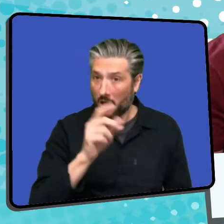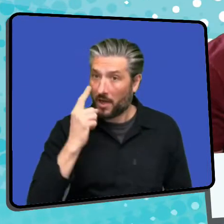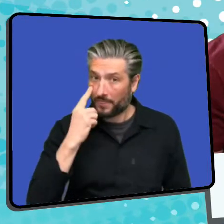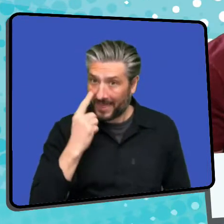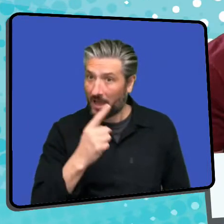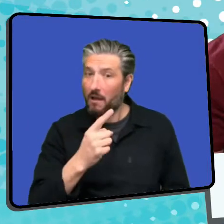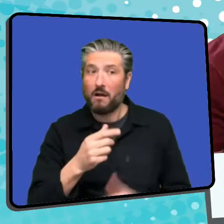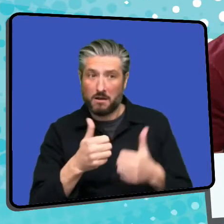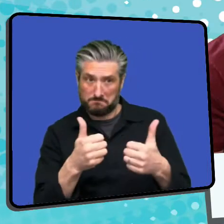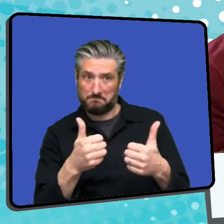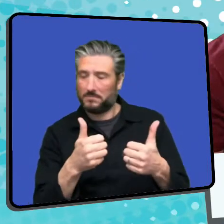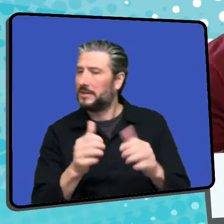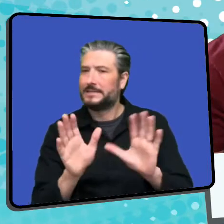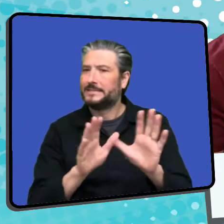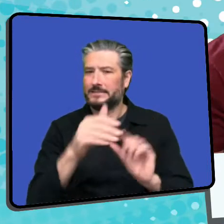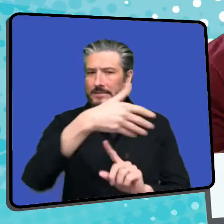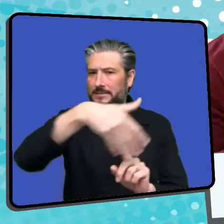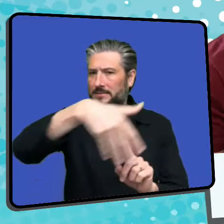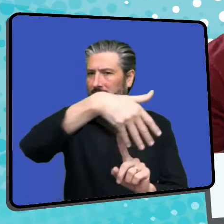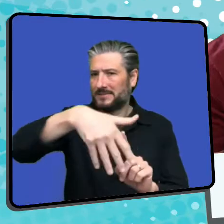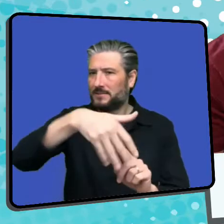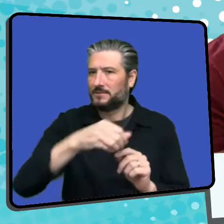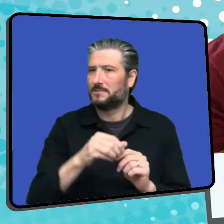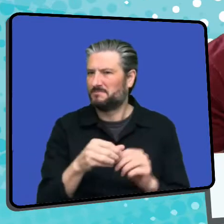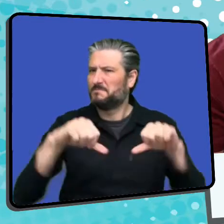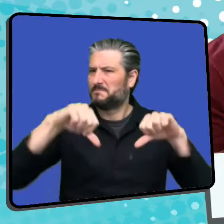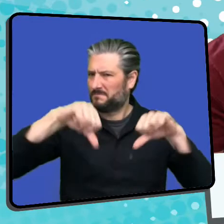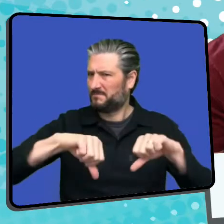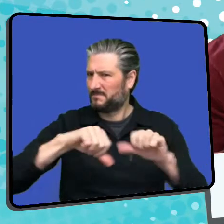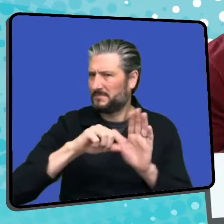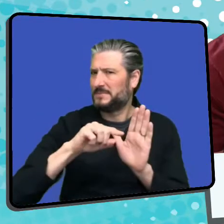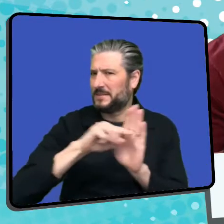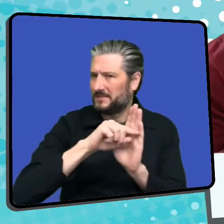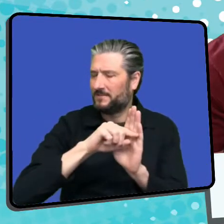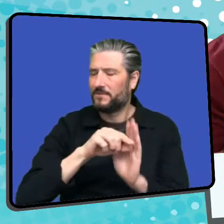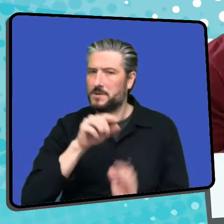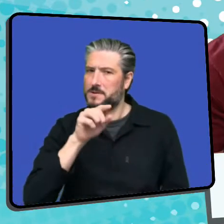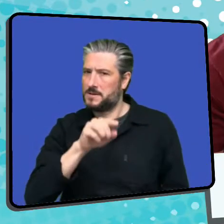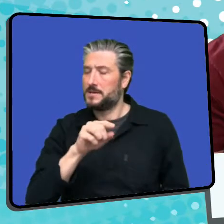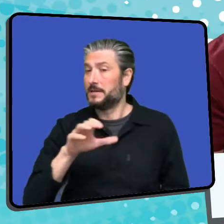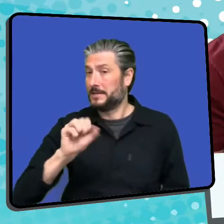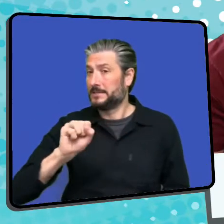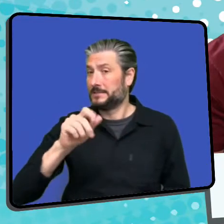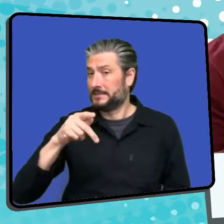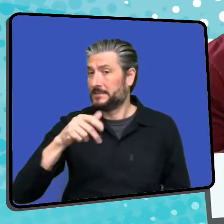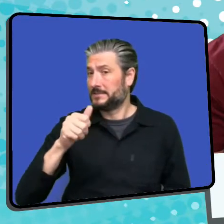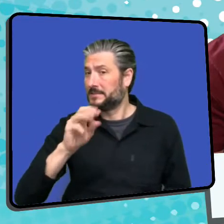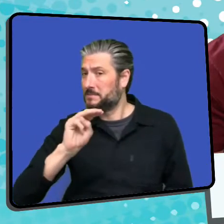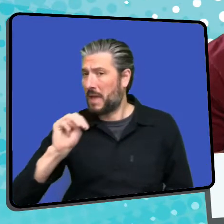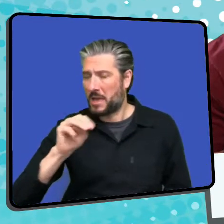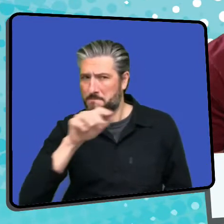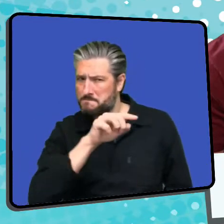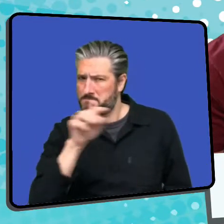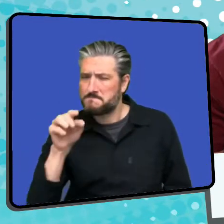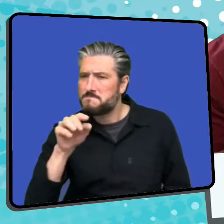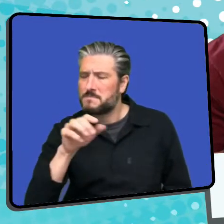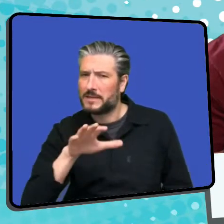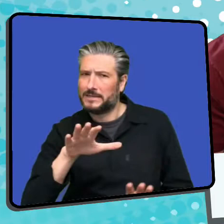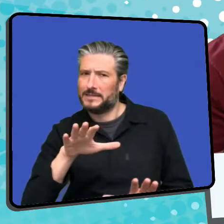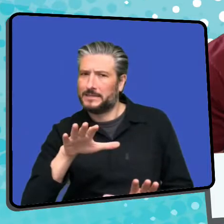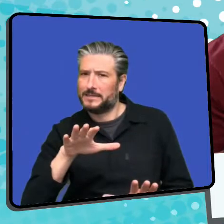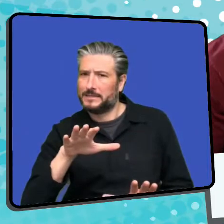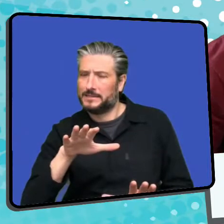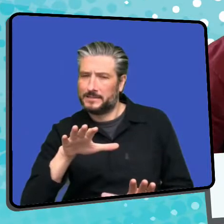this kind of spam is called take the form of fake reviews, either extremely positive or